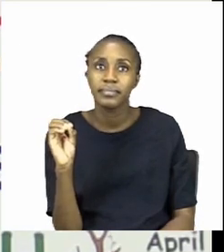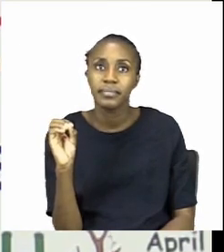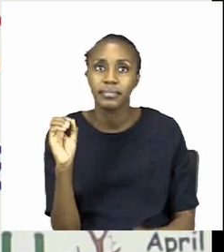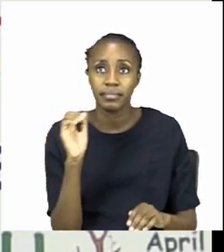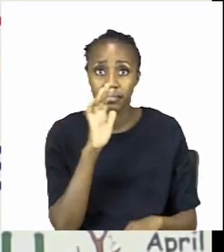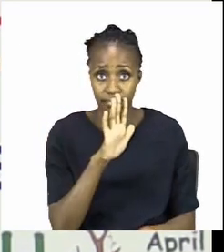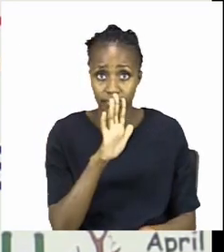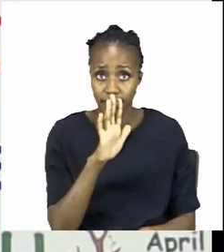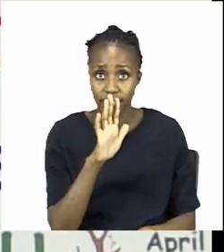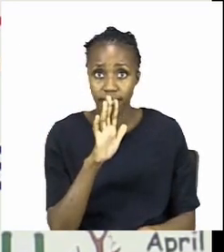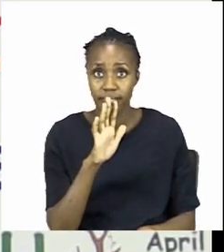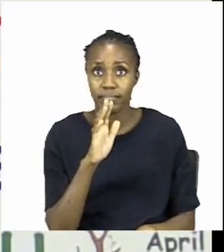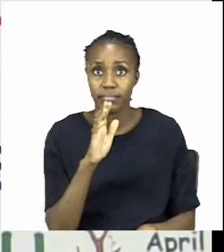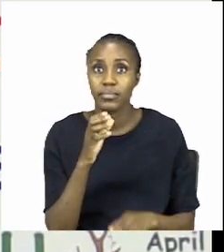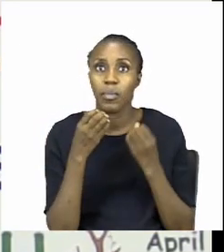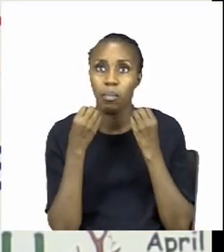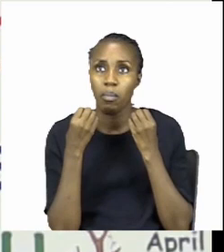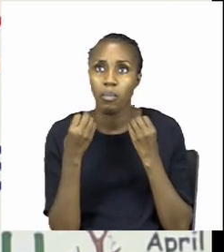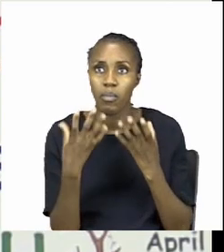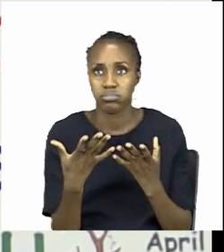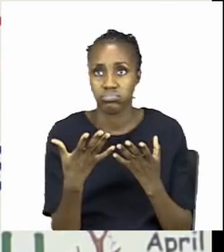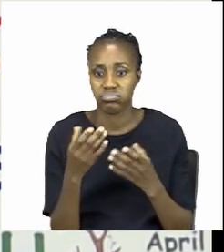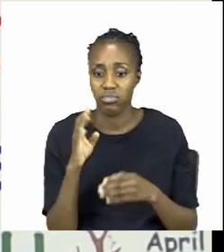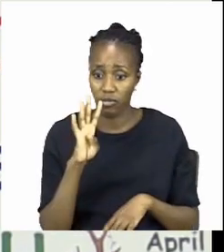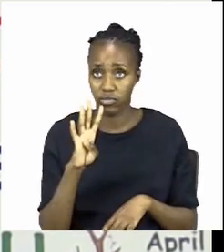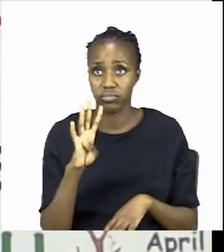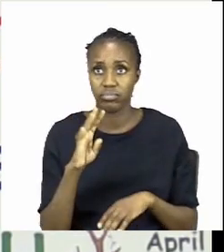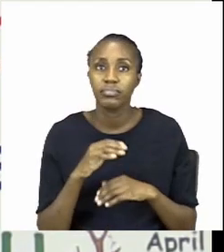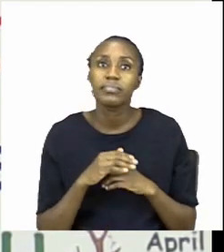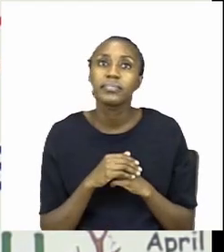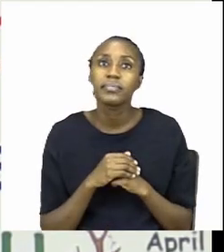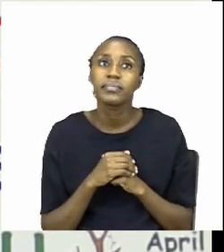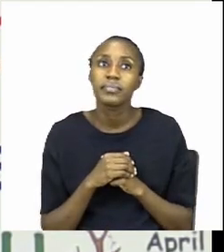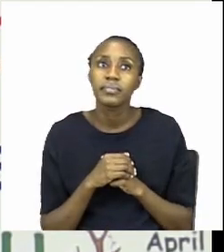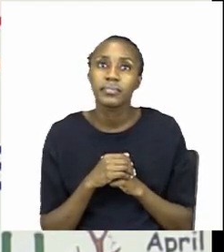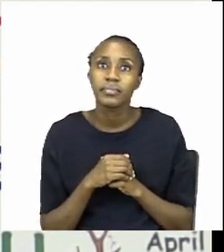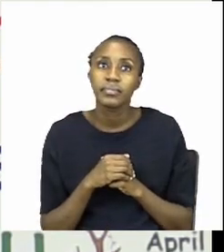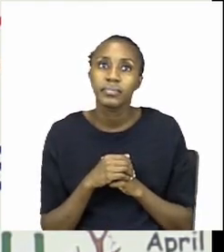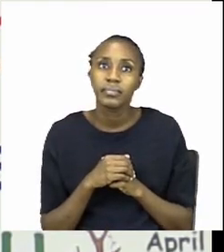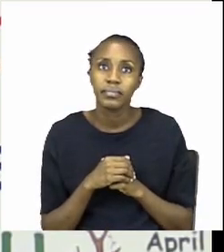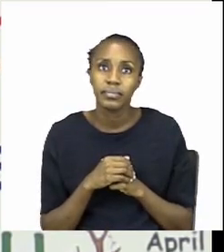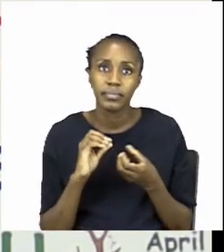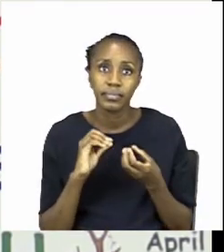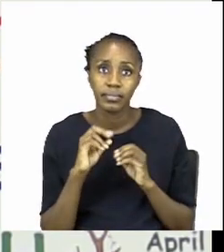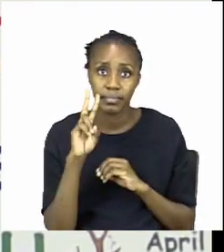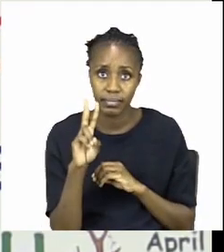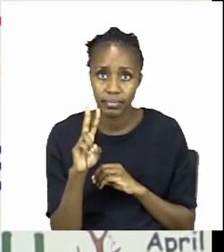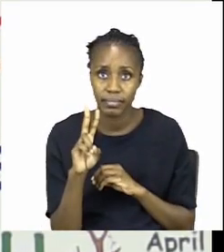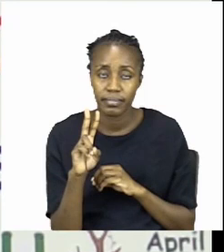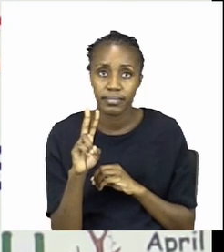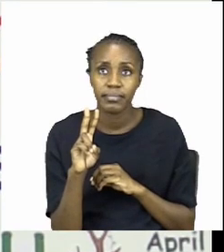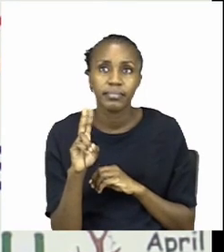5 is more than 4. All right. Now for number 2, there it